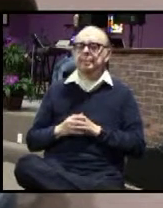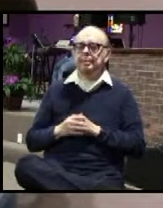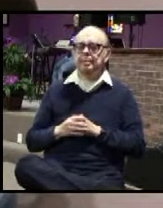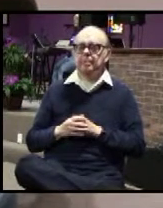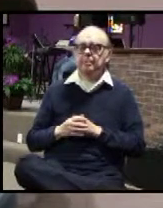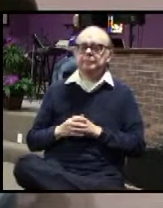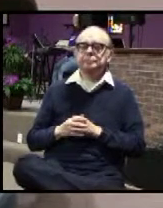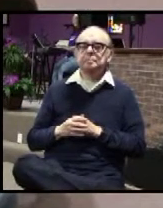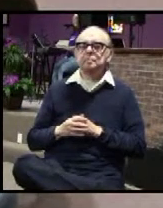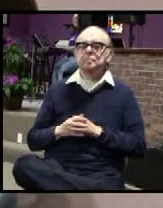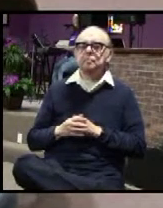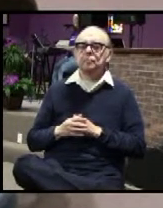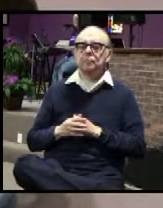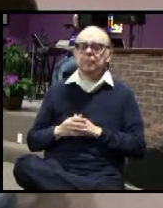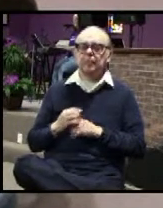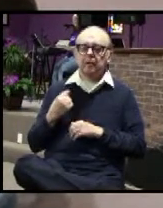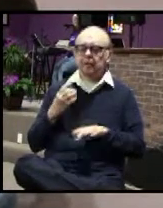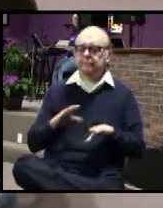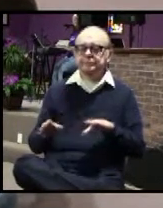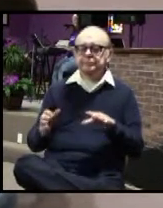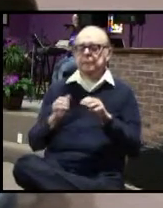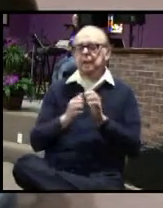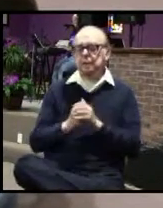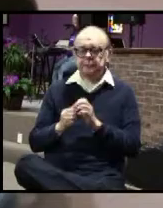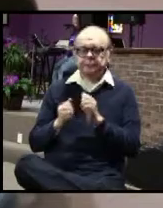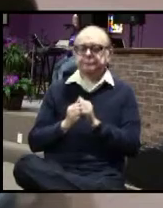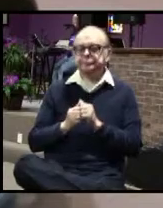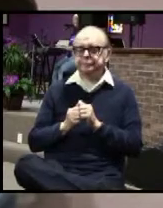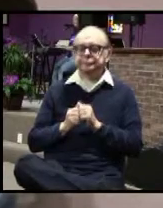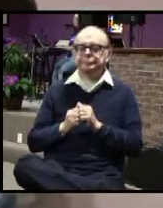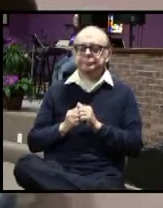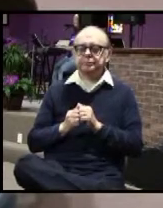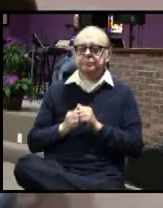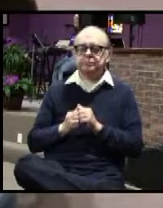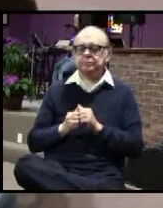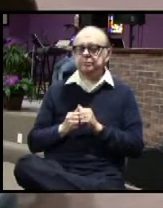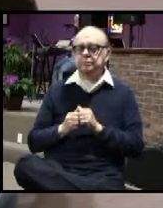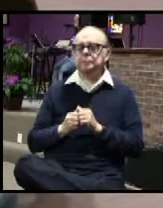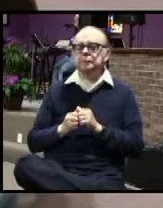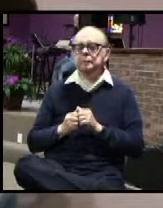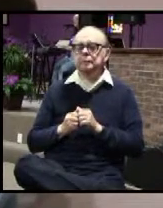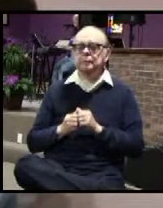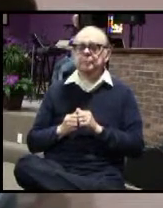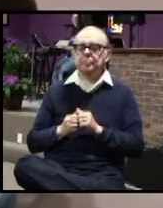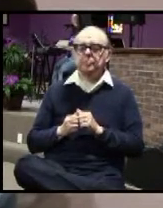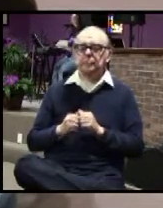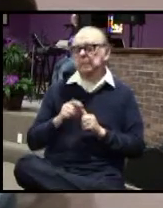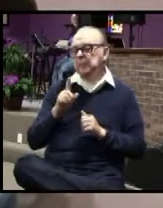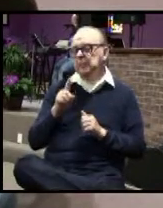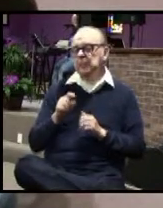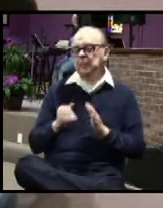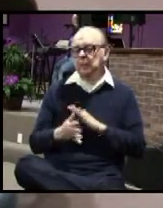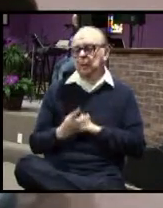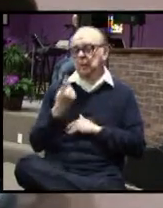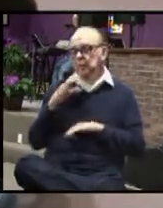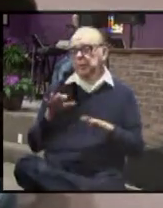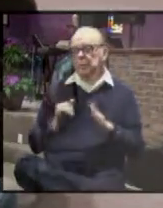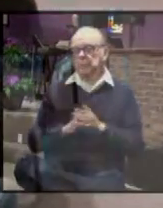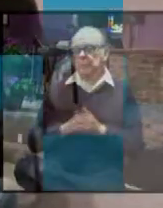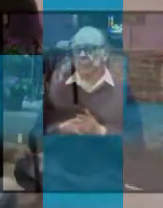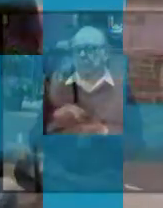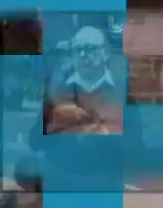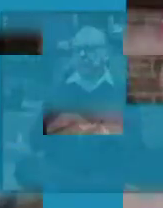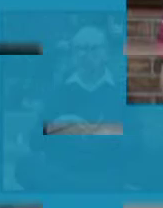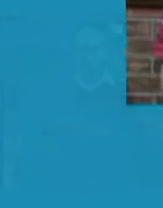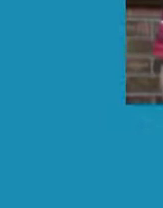We can do it. We can do it together. You cannot do it alone. The question is this morning, what will you do? Let's stand